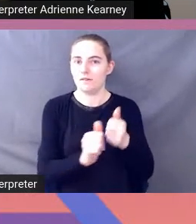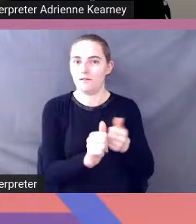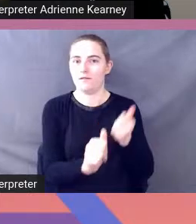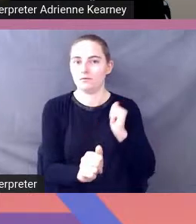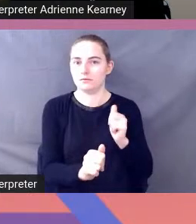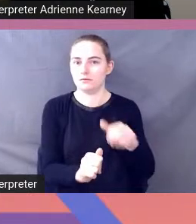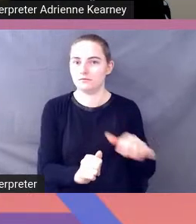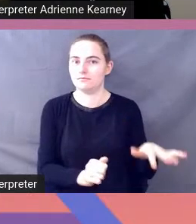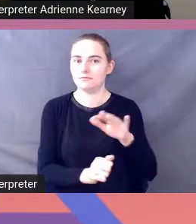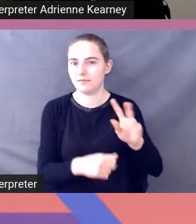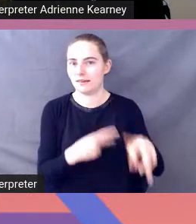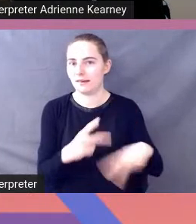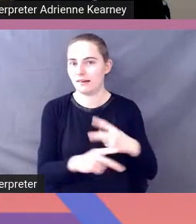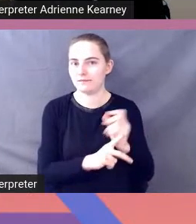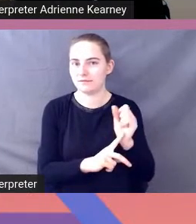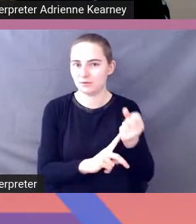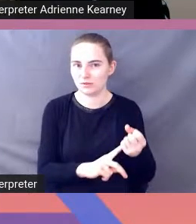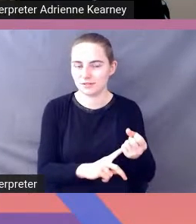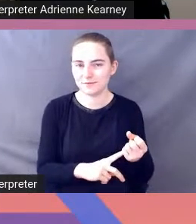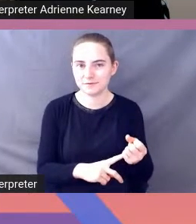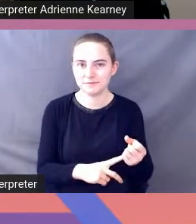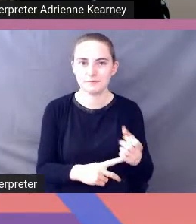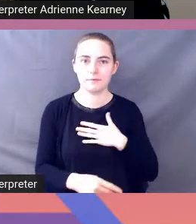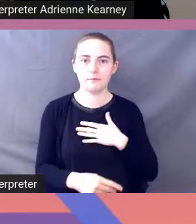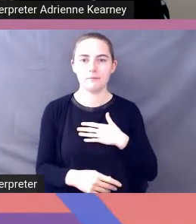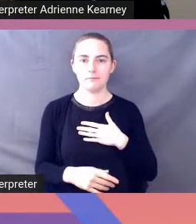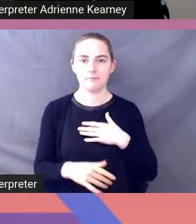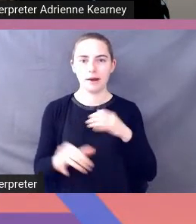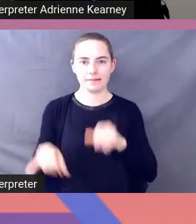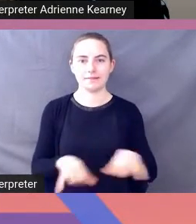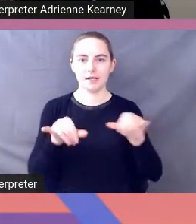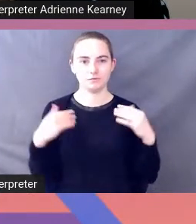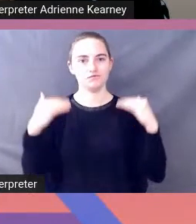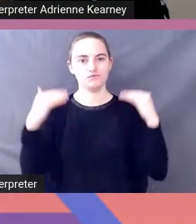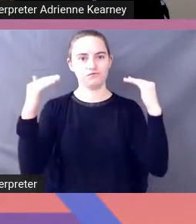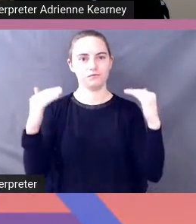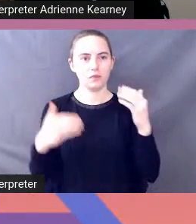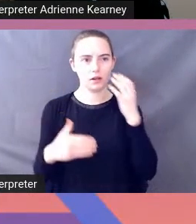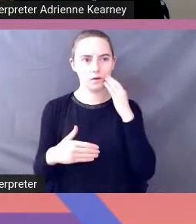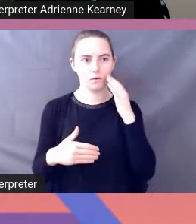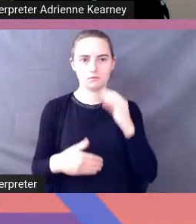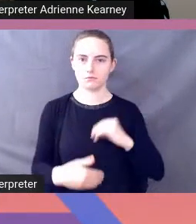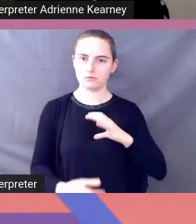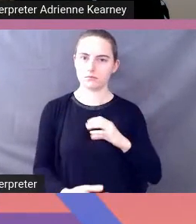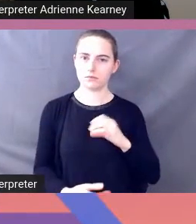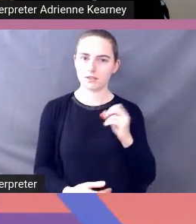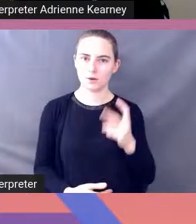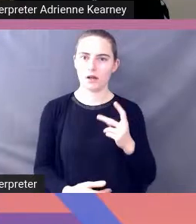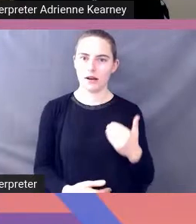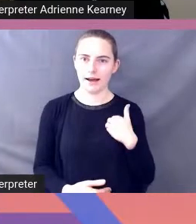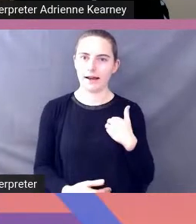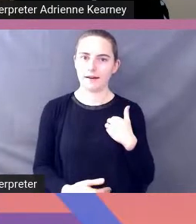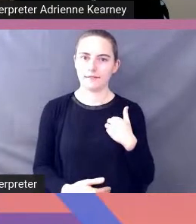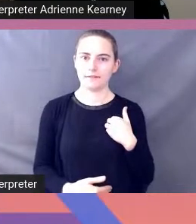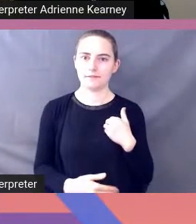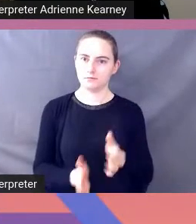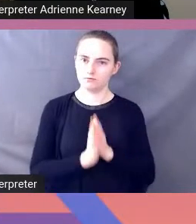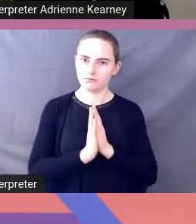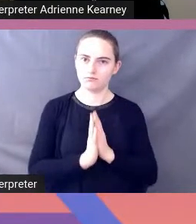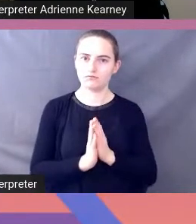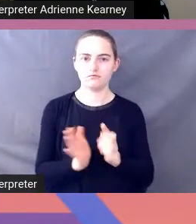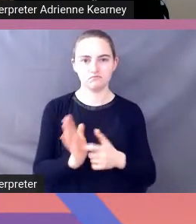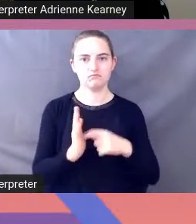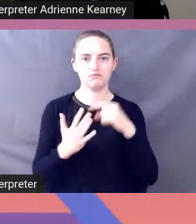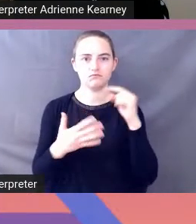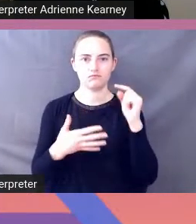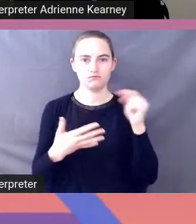my standards are too high or whatever it is, when I know as a person, it's okay to have standards, and you should have standards, and you should have things that you want, but